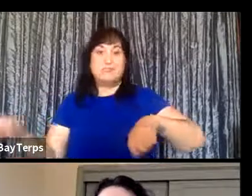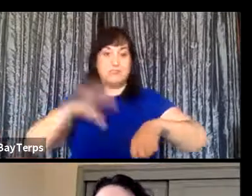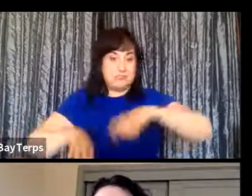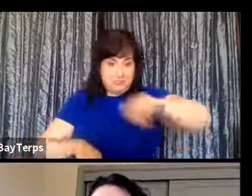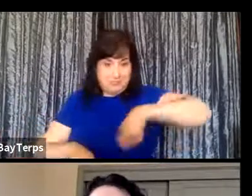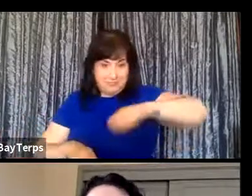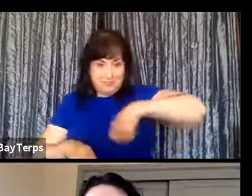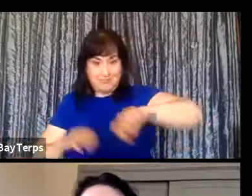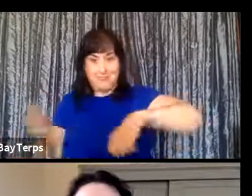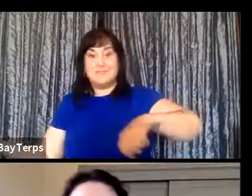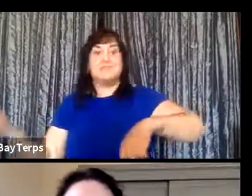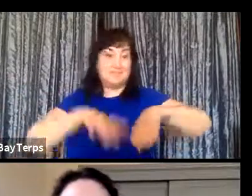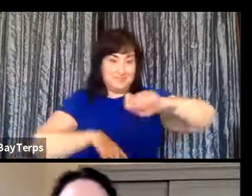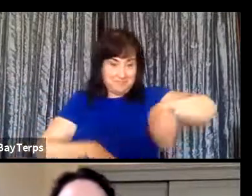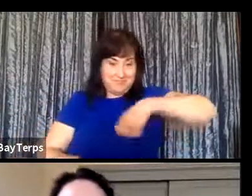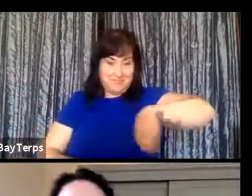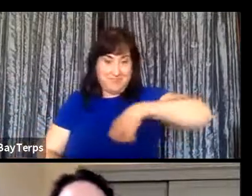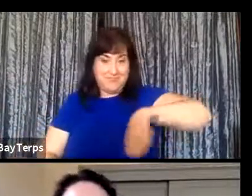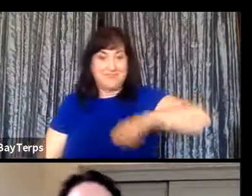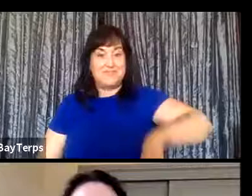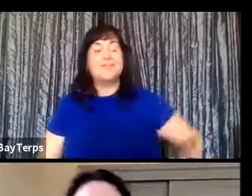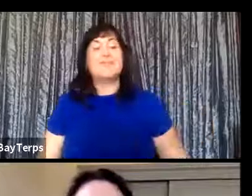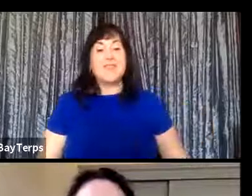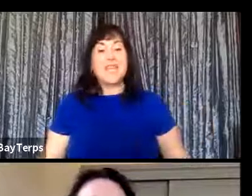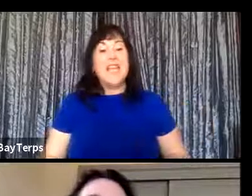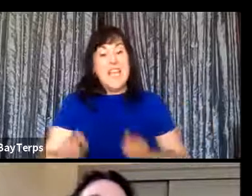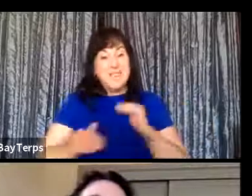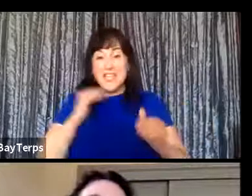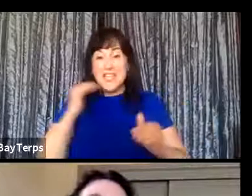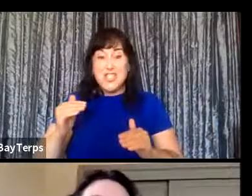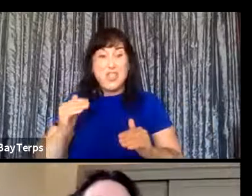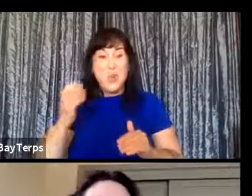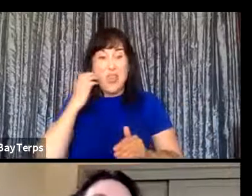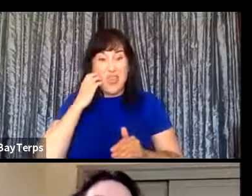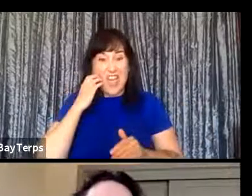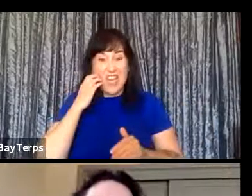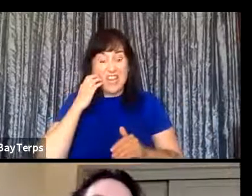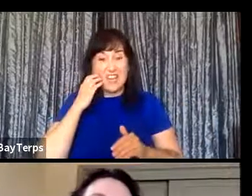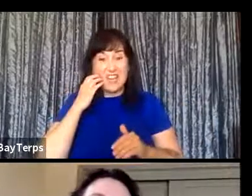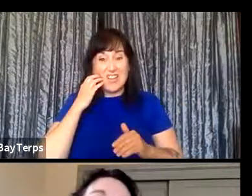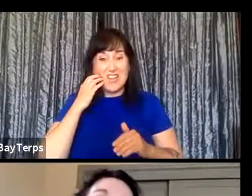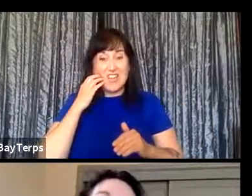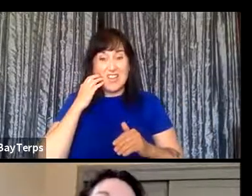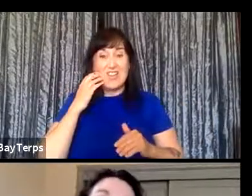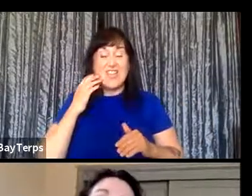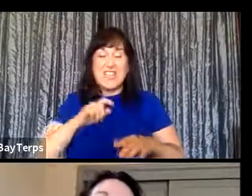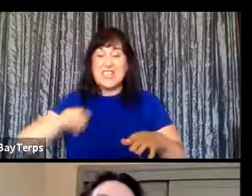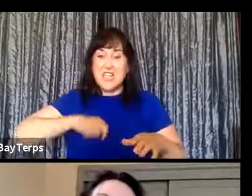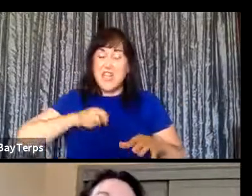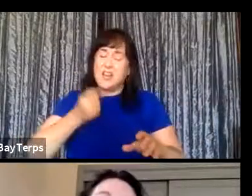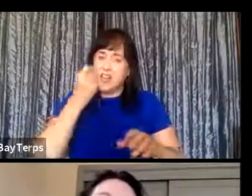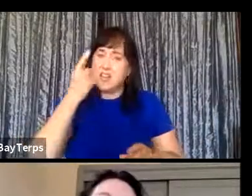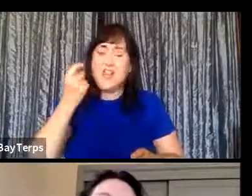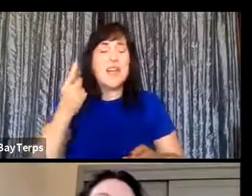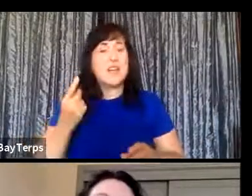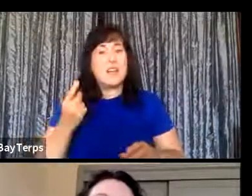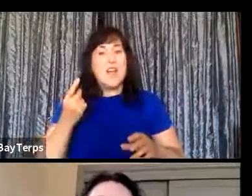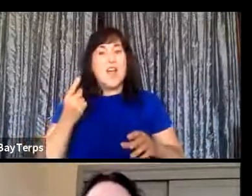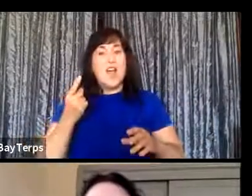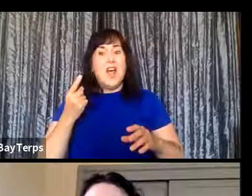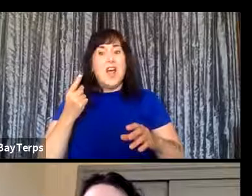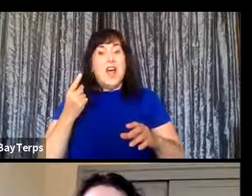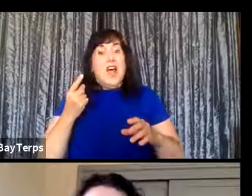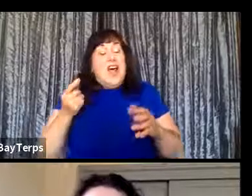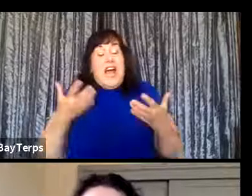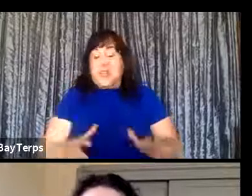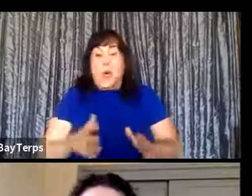which I can quite imagine that you may want to do, right? Don't do that. As you can tell, I'm very anti-litigation, especially living in a middle-income developing country. So we don't want